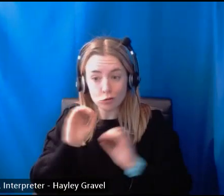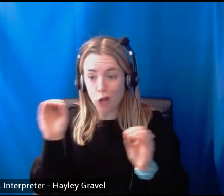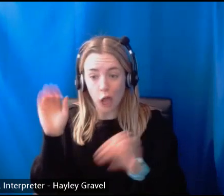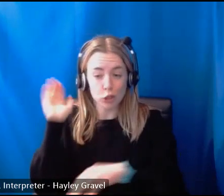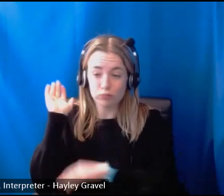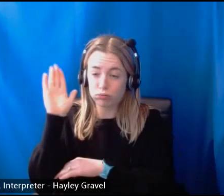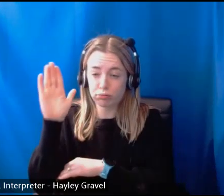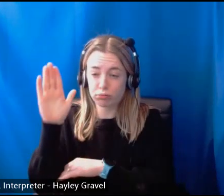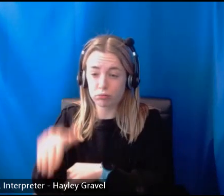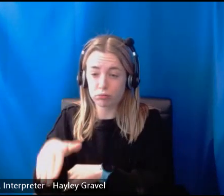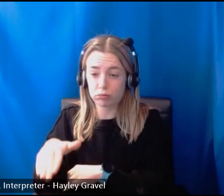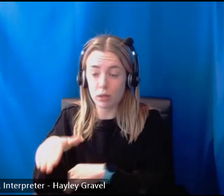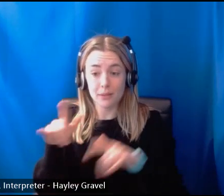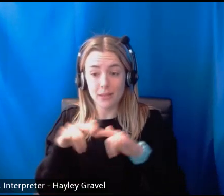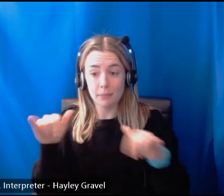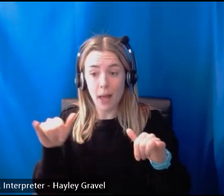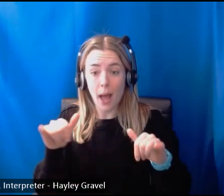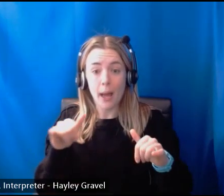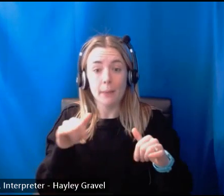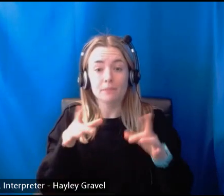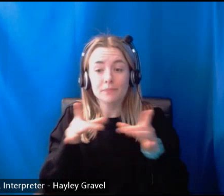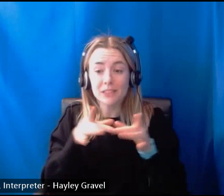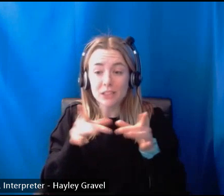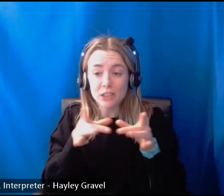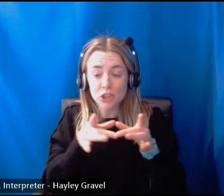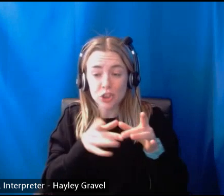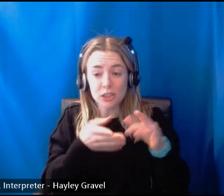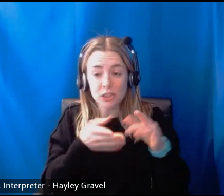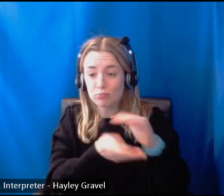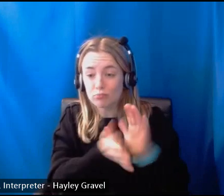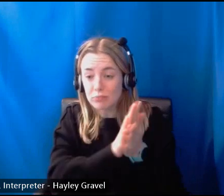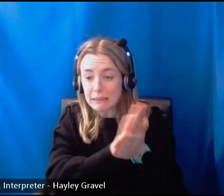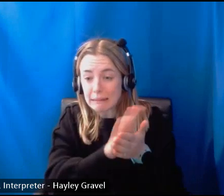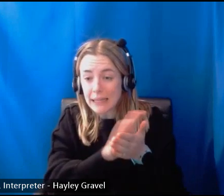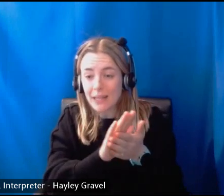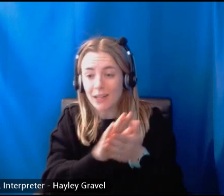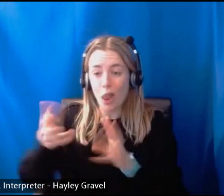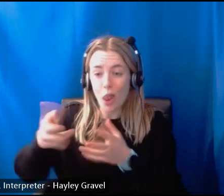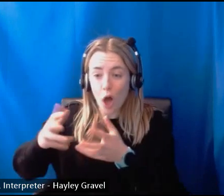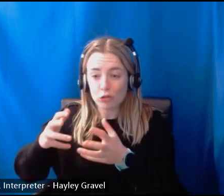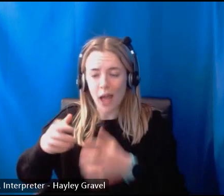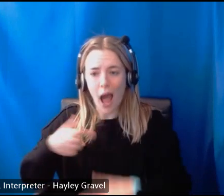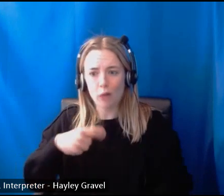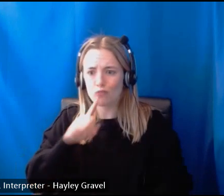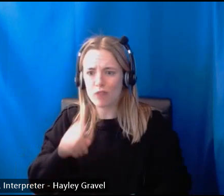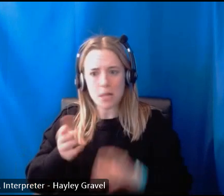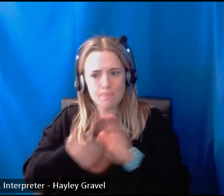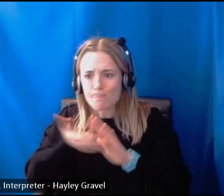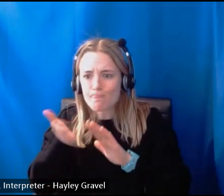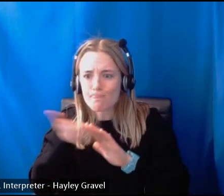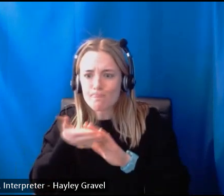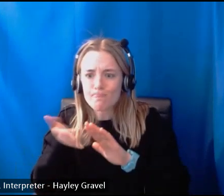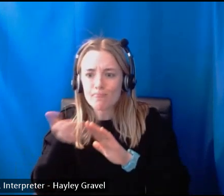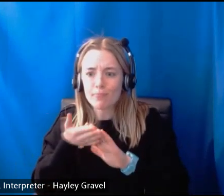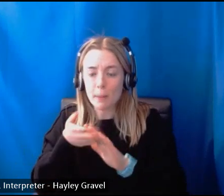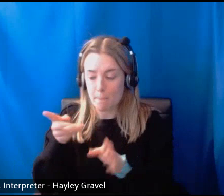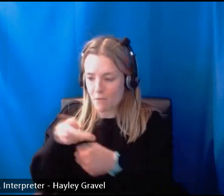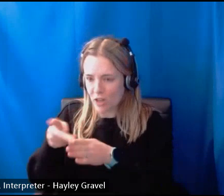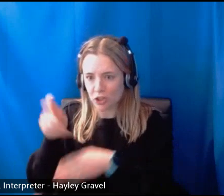could run my dishwasher, I could do a little laundry. I was incredibly productive on all kinds of levels, not just